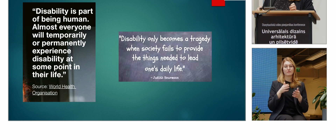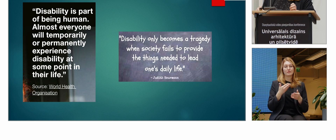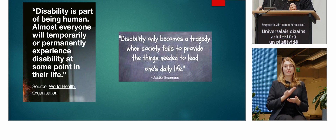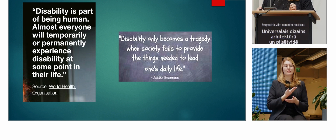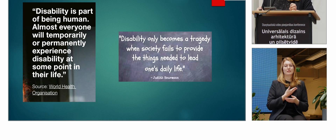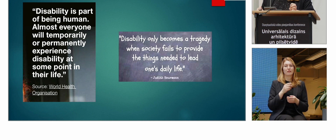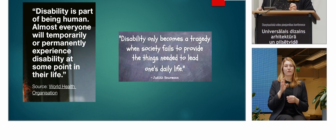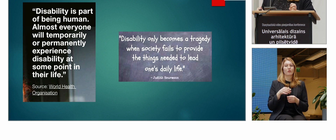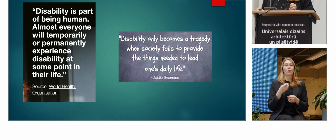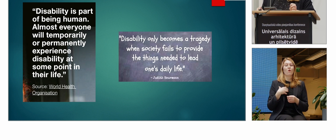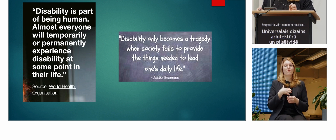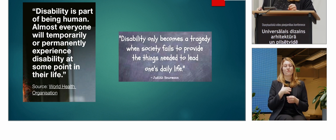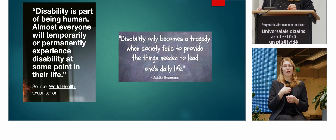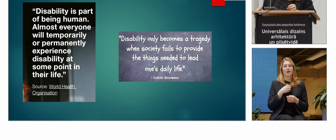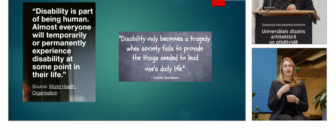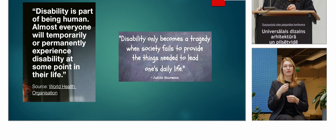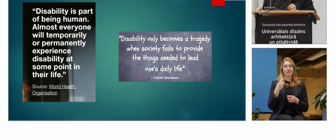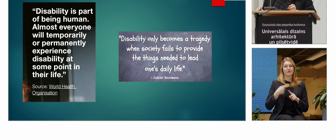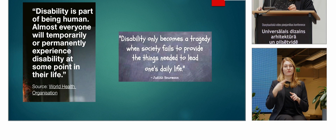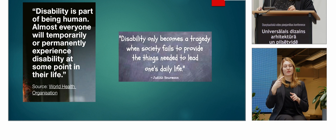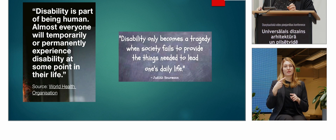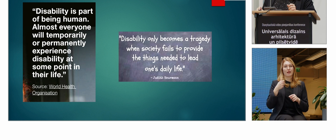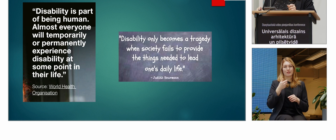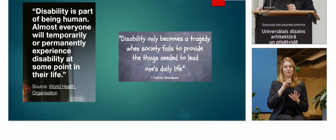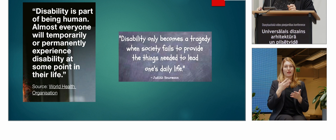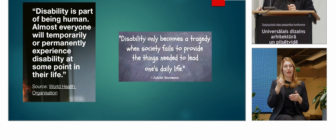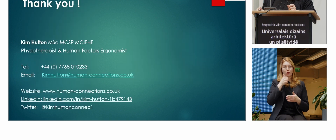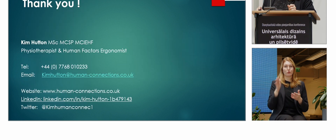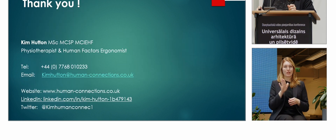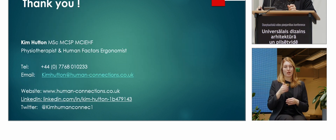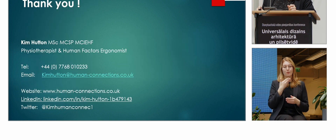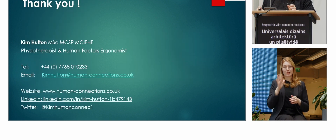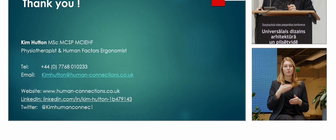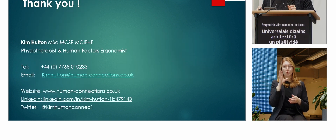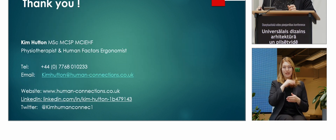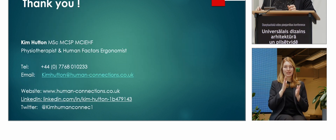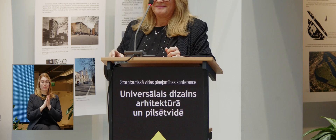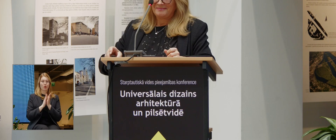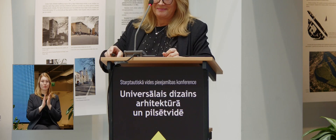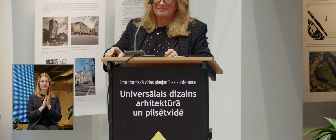things needed to lead one's life daily. Thank you very much for this opportunity.